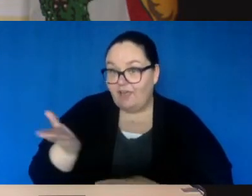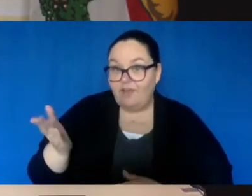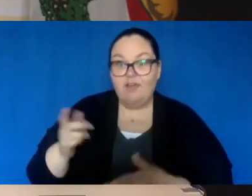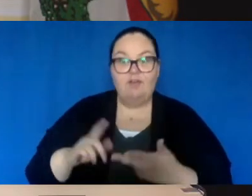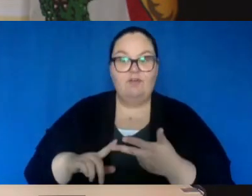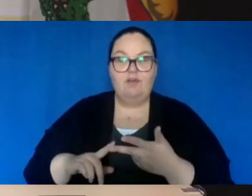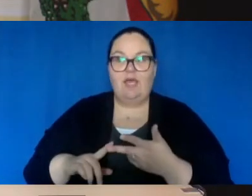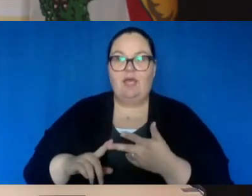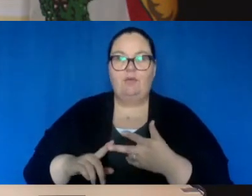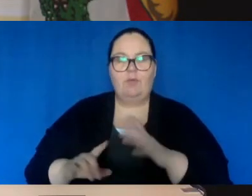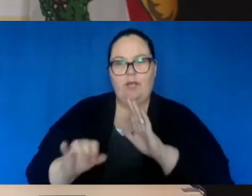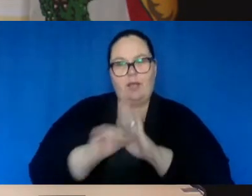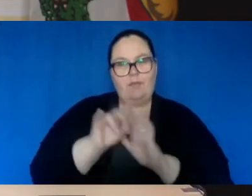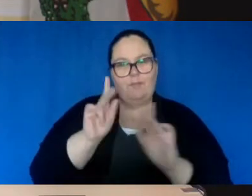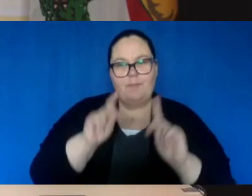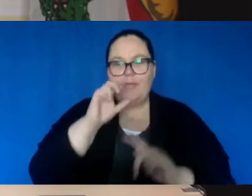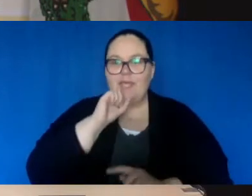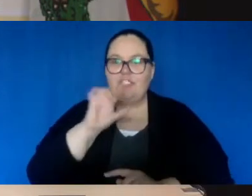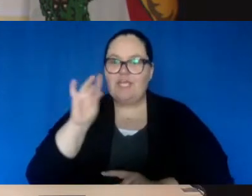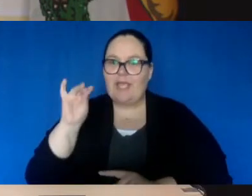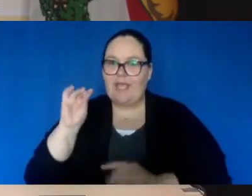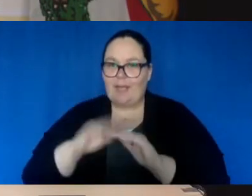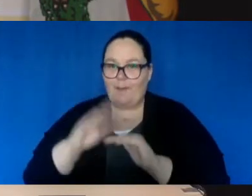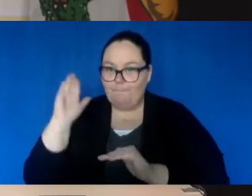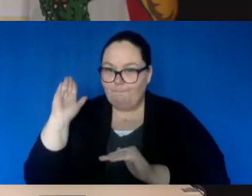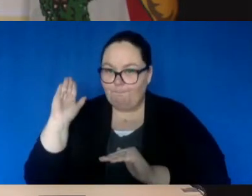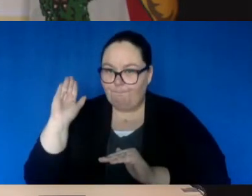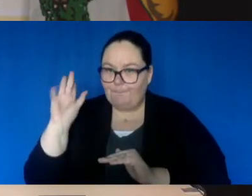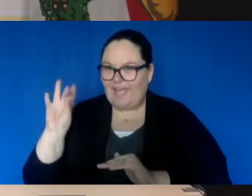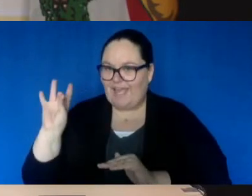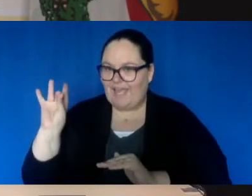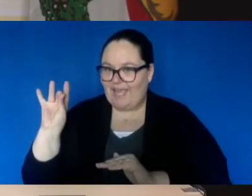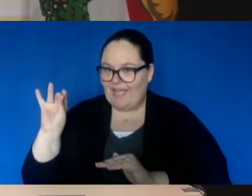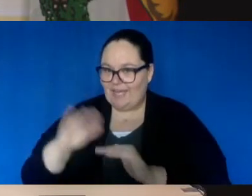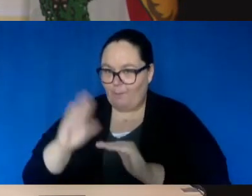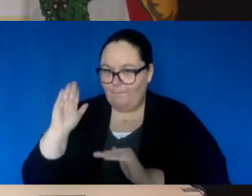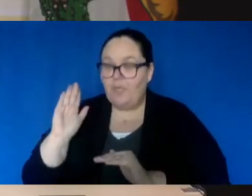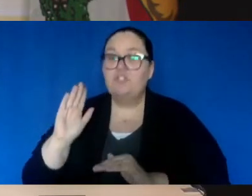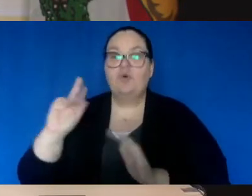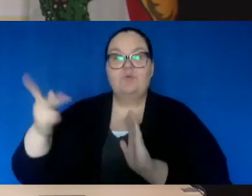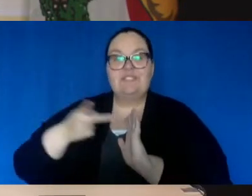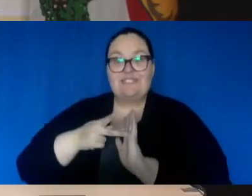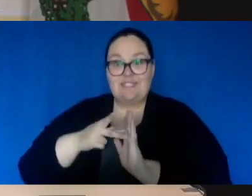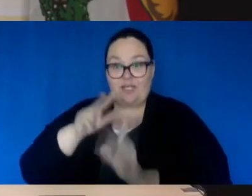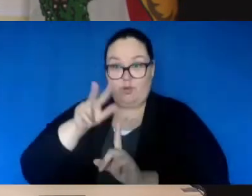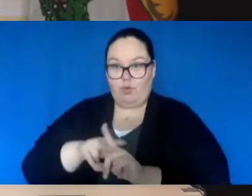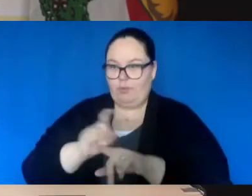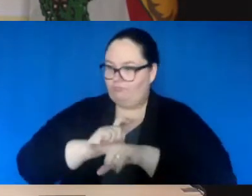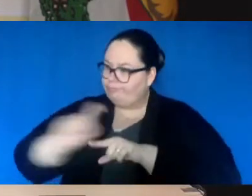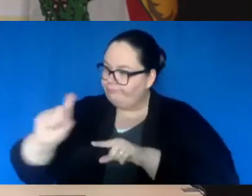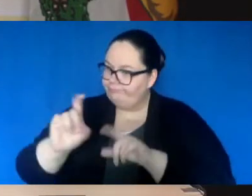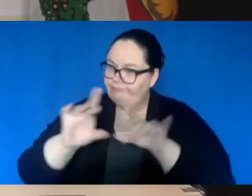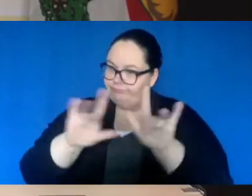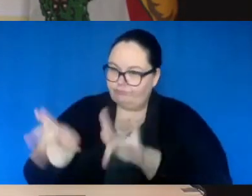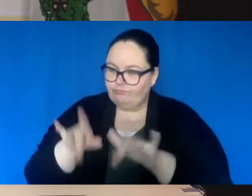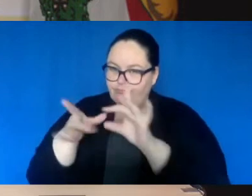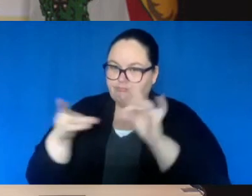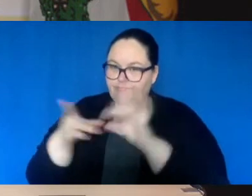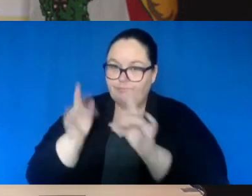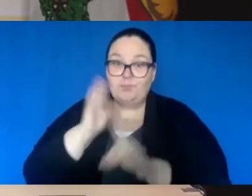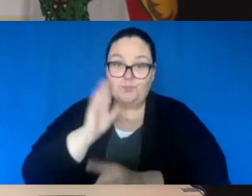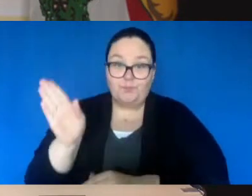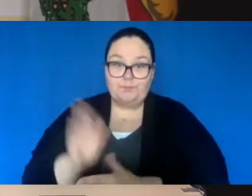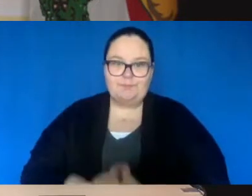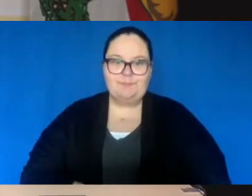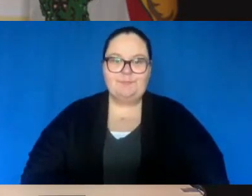those individuals over the age of 80. So we'll be looking at sending those second dose appointments out as soon as we can, in